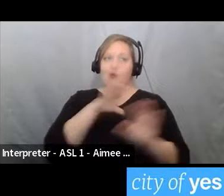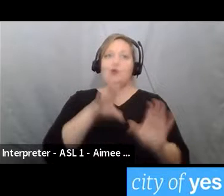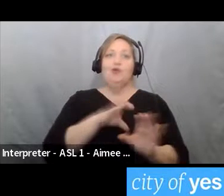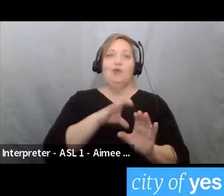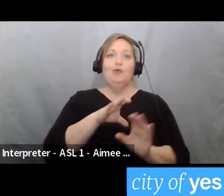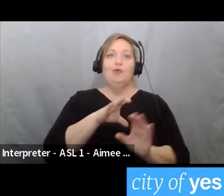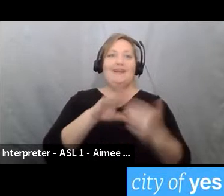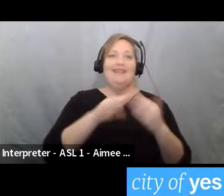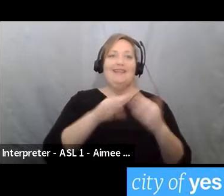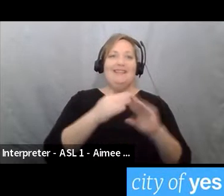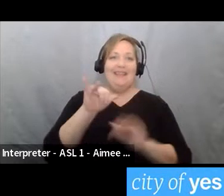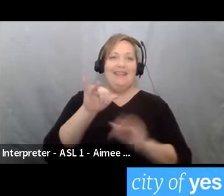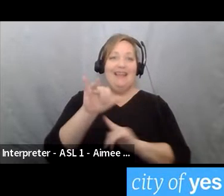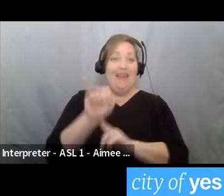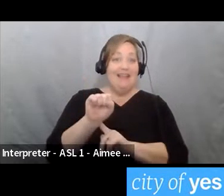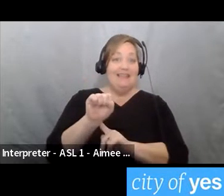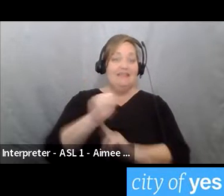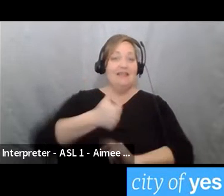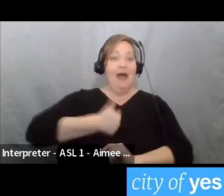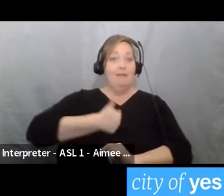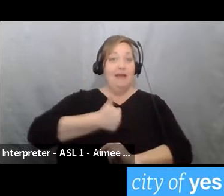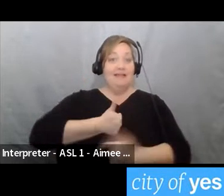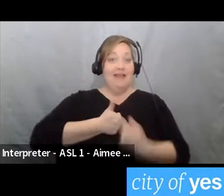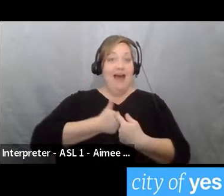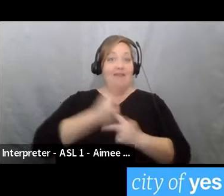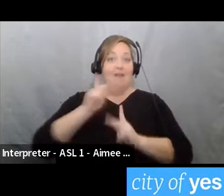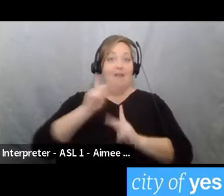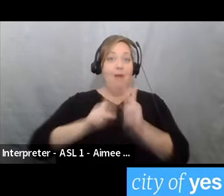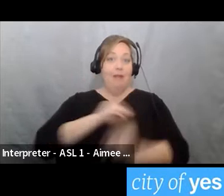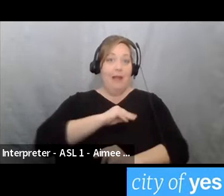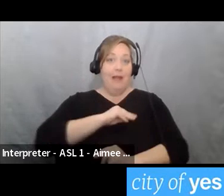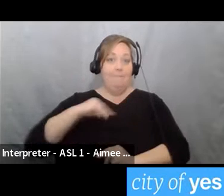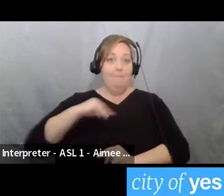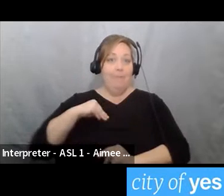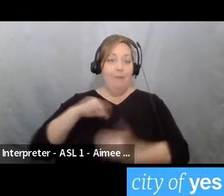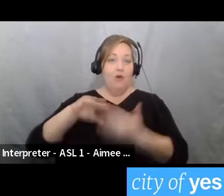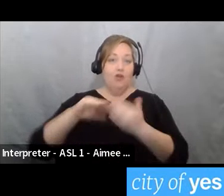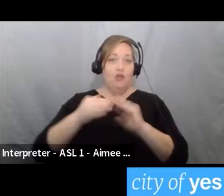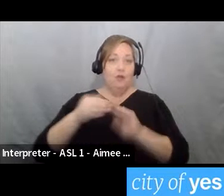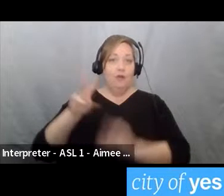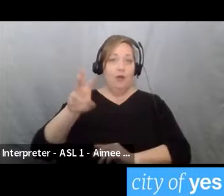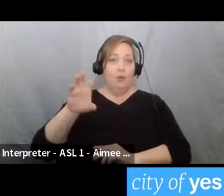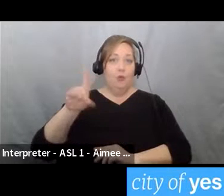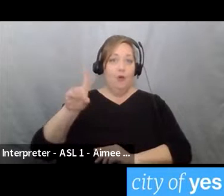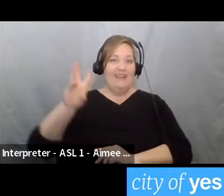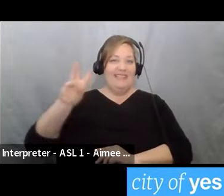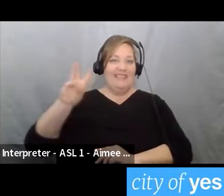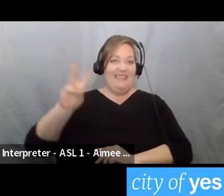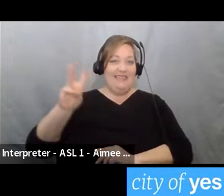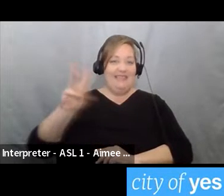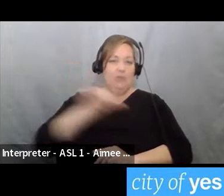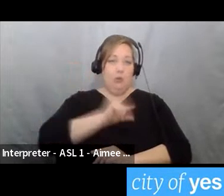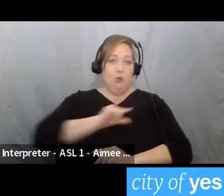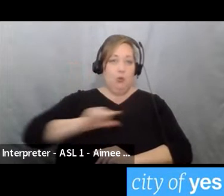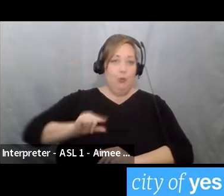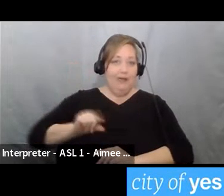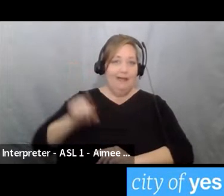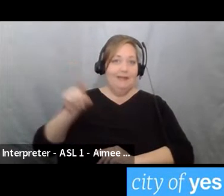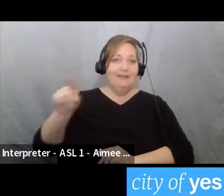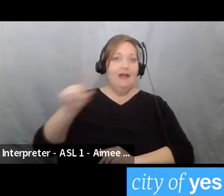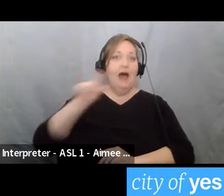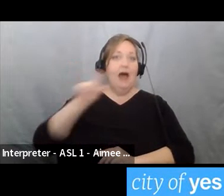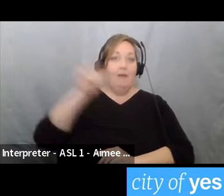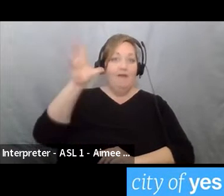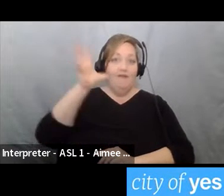of Yes. I am a public member in Community Board 6 in Queens, and I'm also a new father.